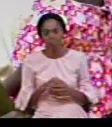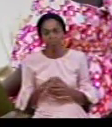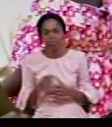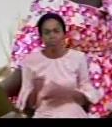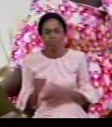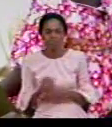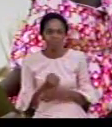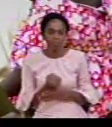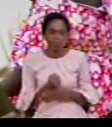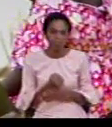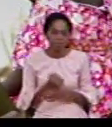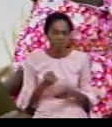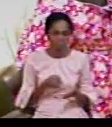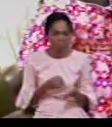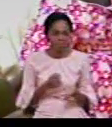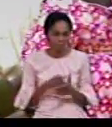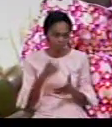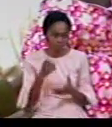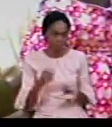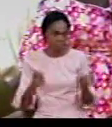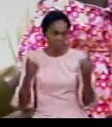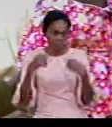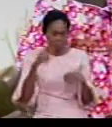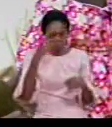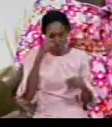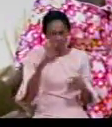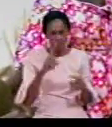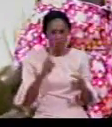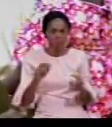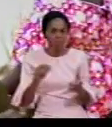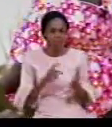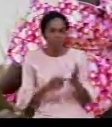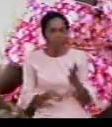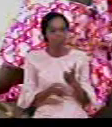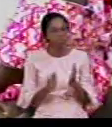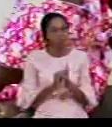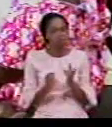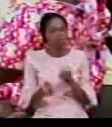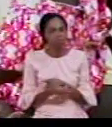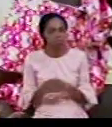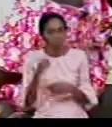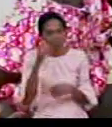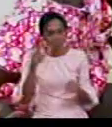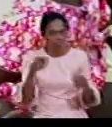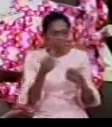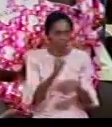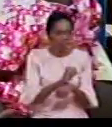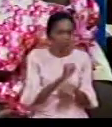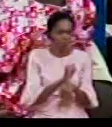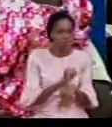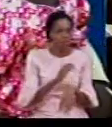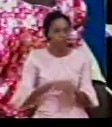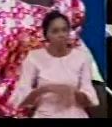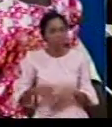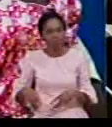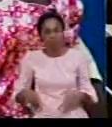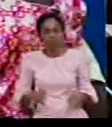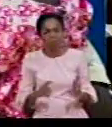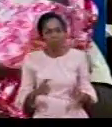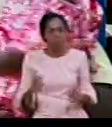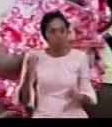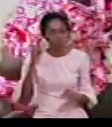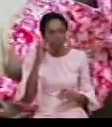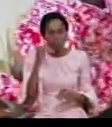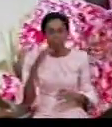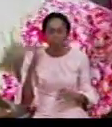Buari region will come on Saturday. That day I went to work. On my way coming back, I met a sister said that the bus